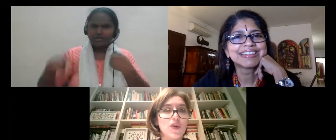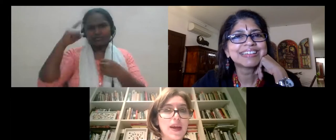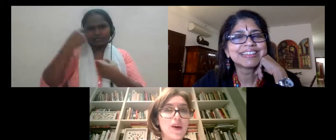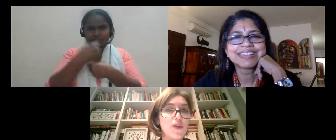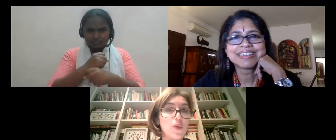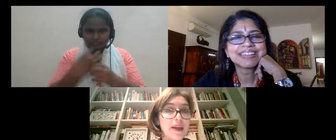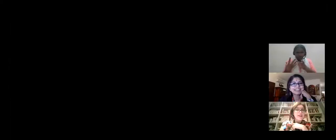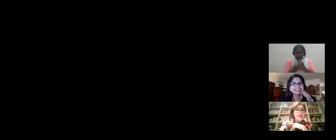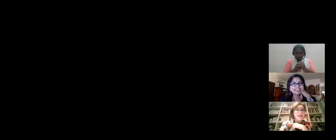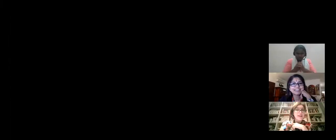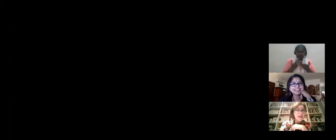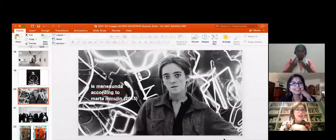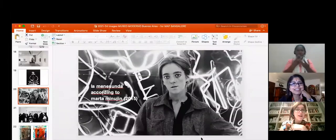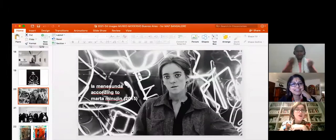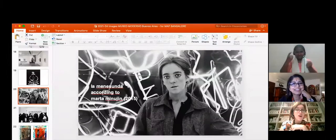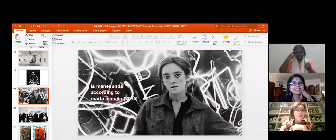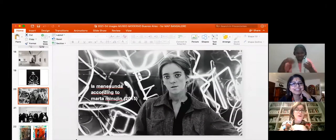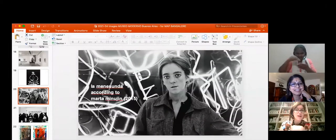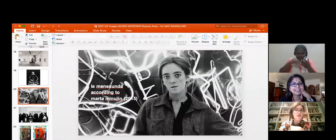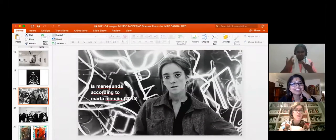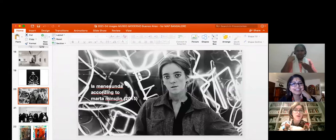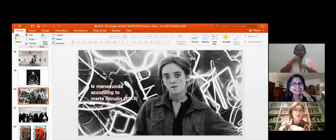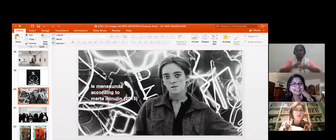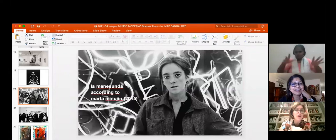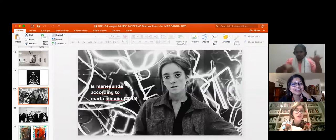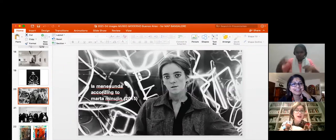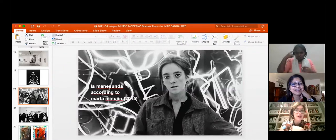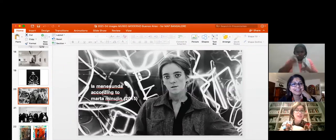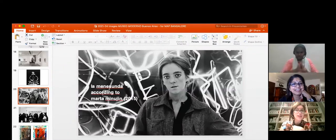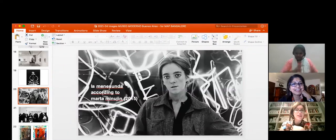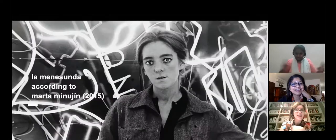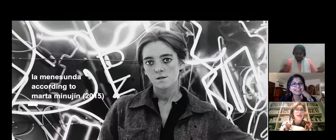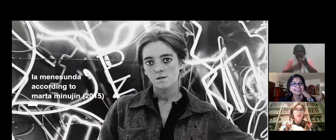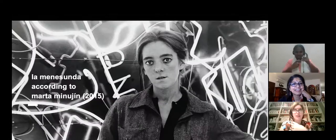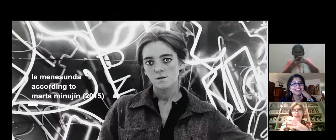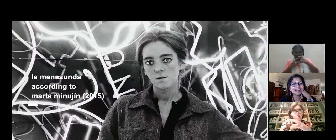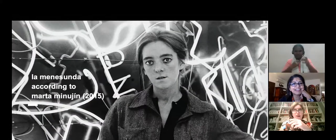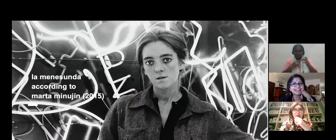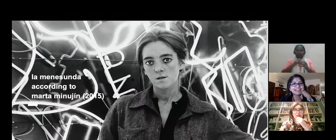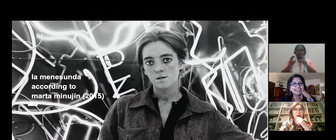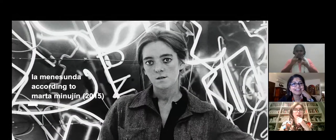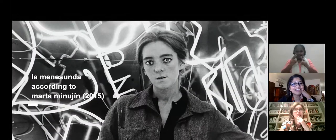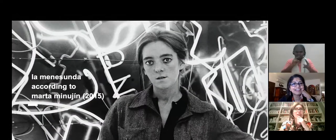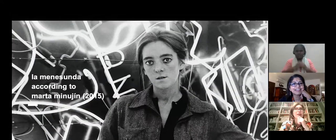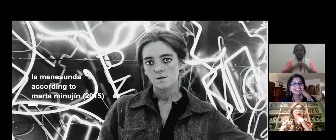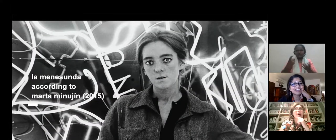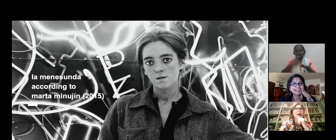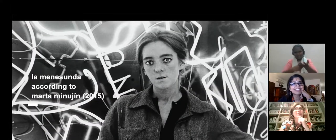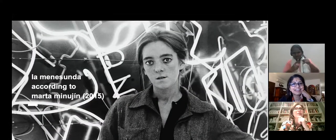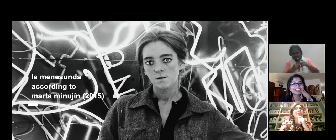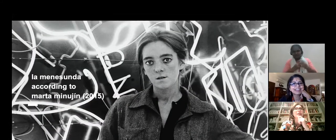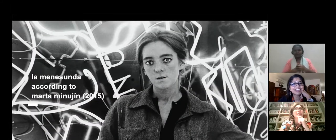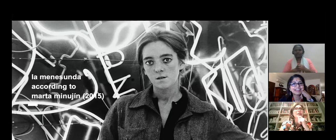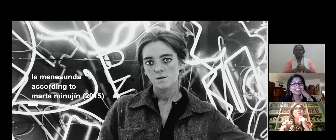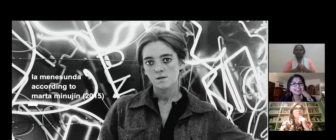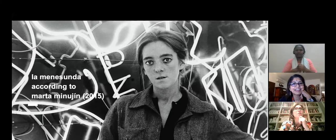created together with Ruben Sant'Antonin and in collaboration with different artists, with six artists.